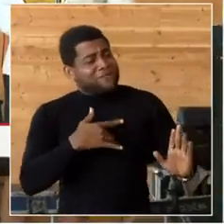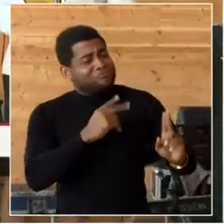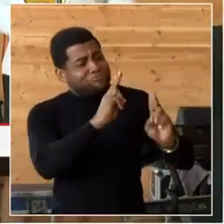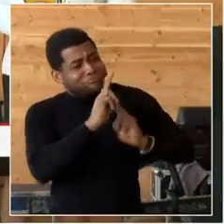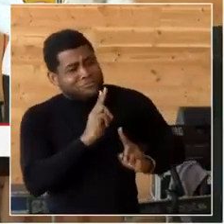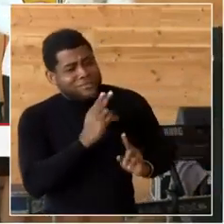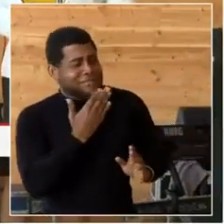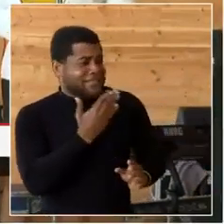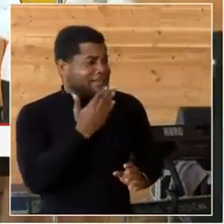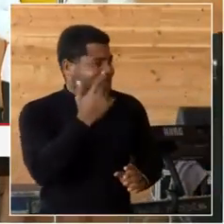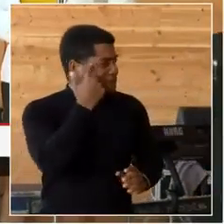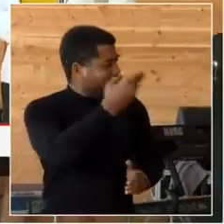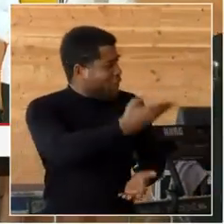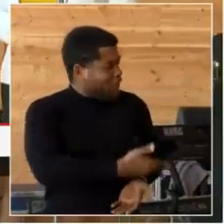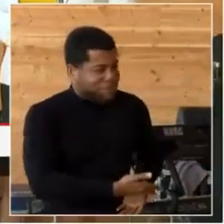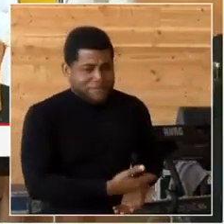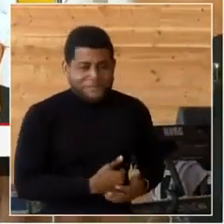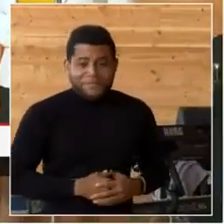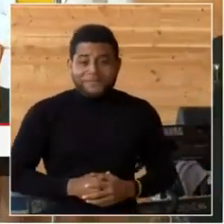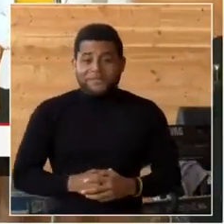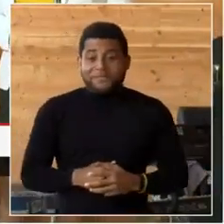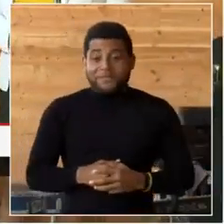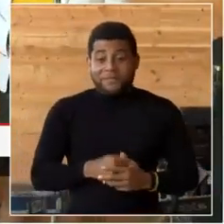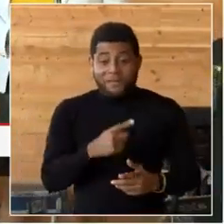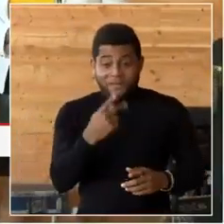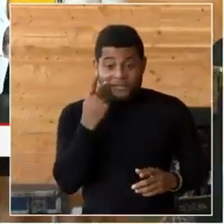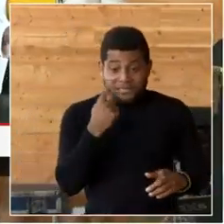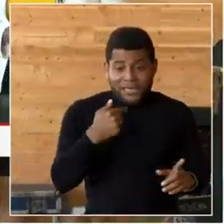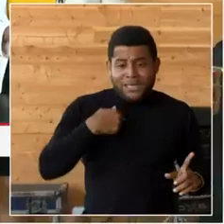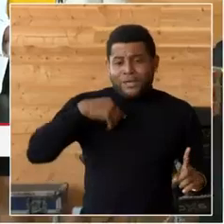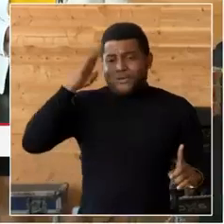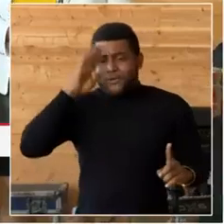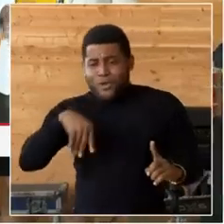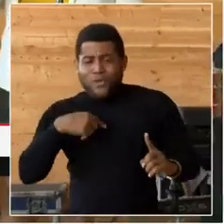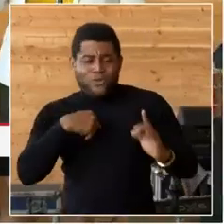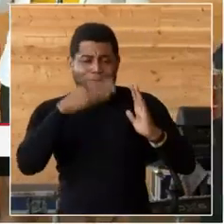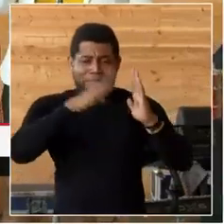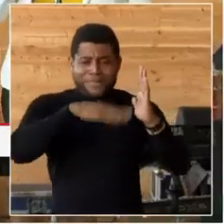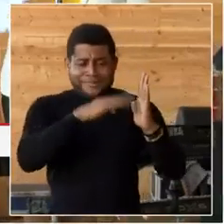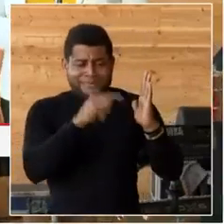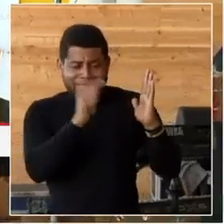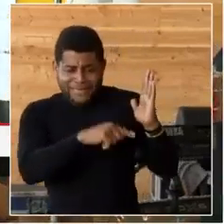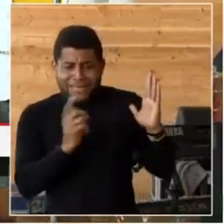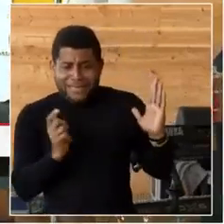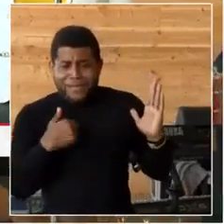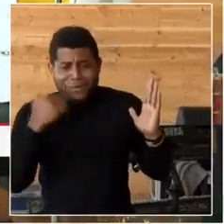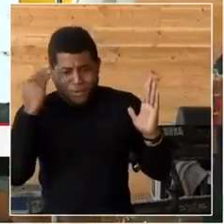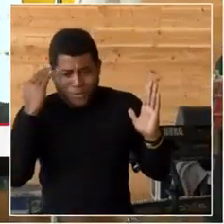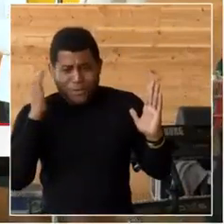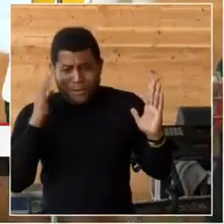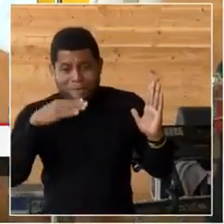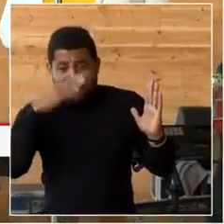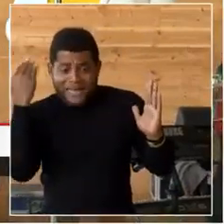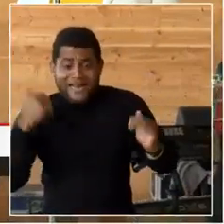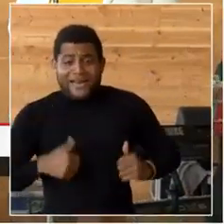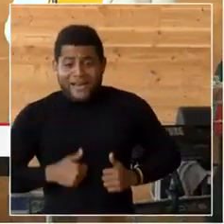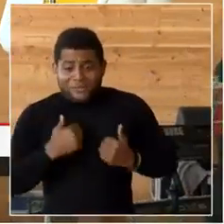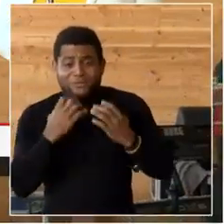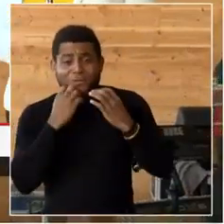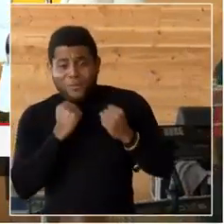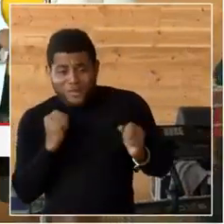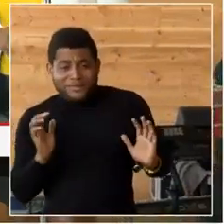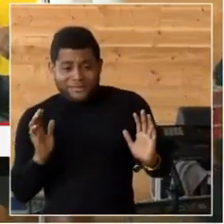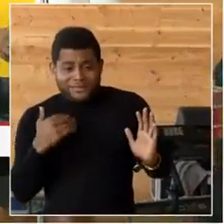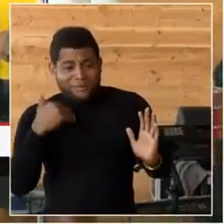Like, I'm like, when I seen her come in there, she was like, you know what, we're going to paint this. Black Lives Matter. I was like, you know what, I